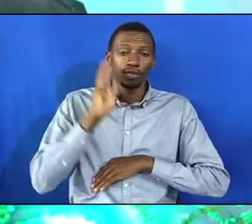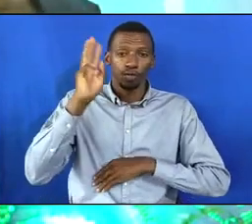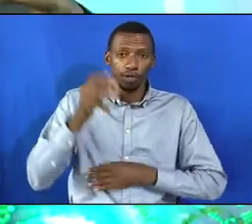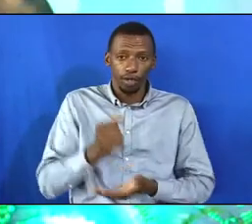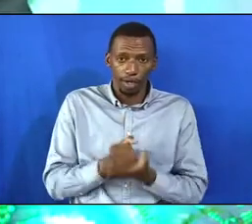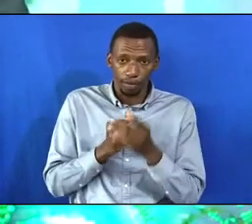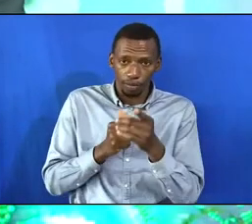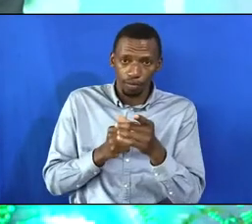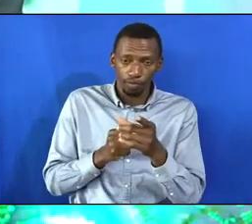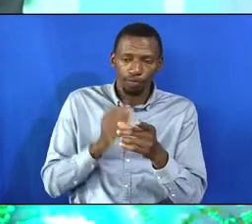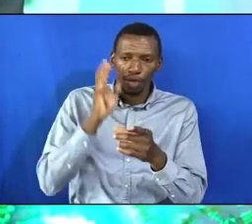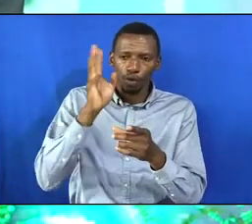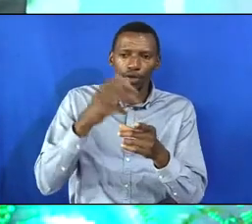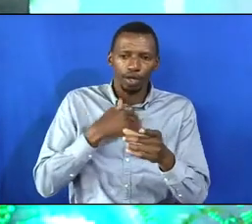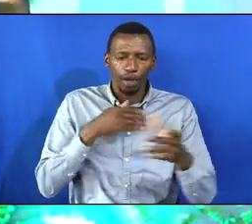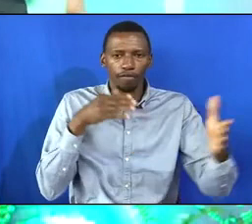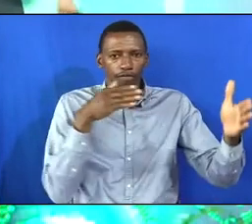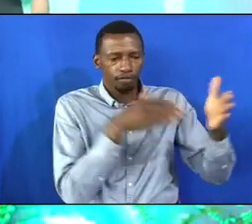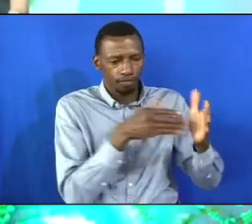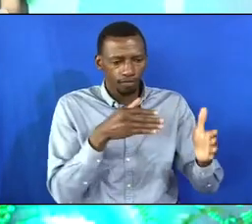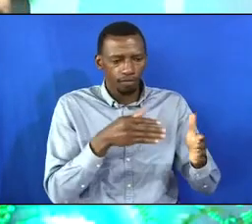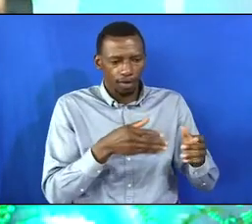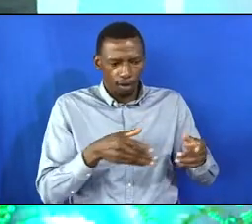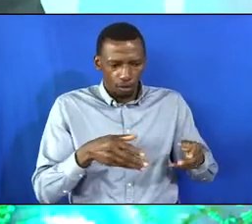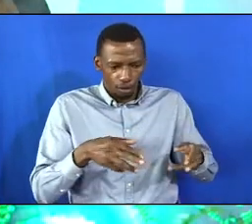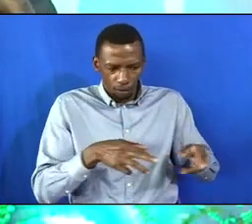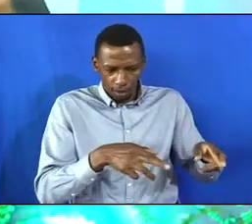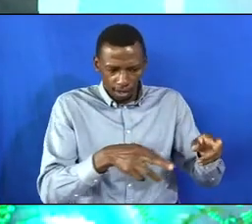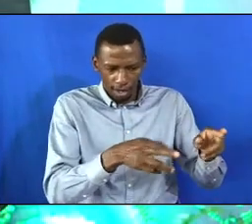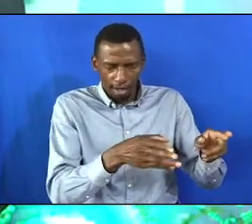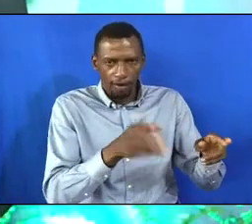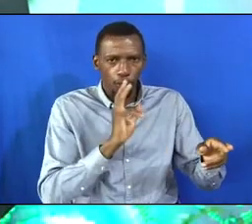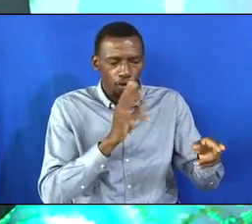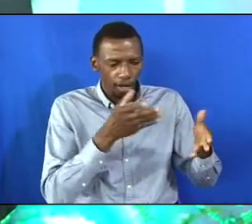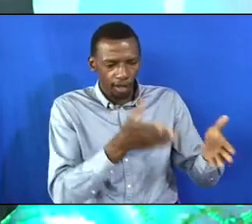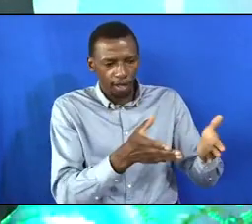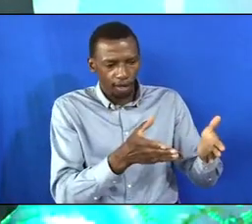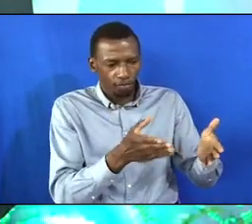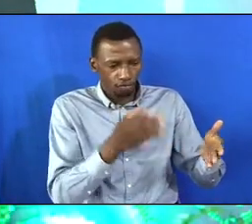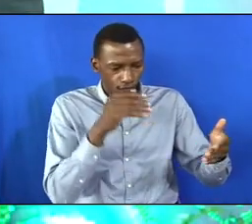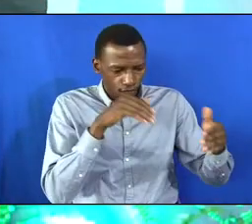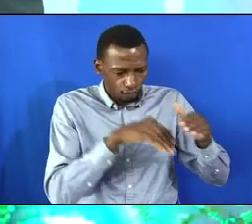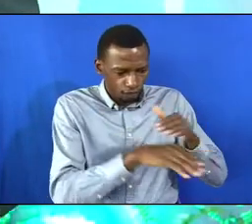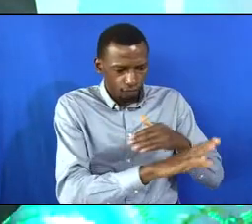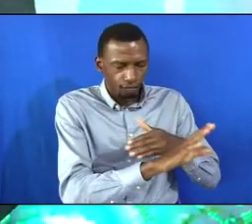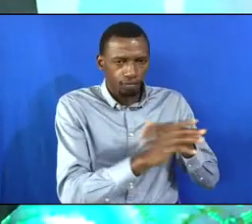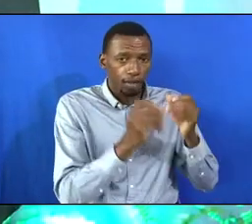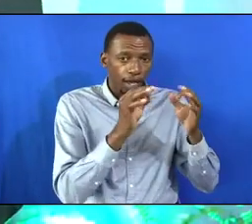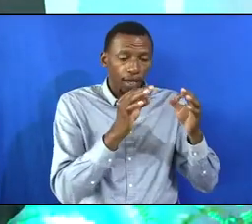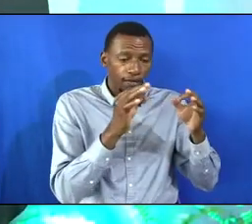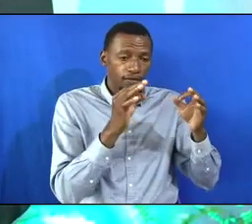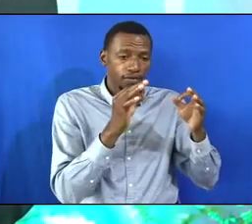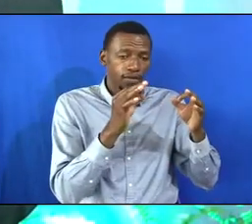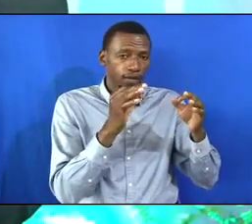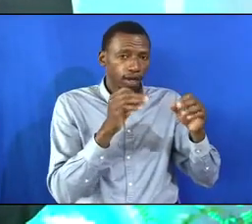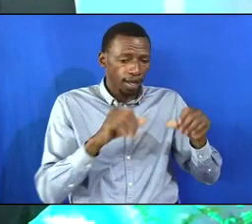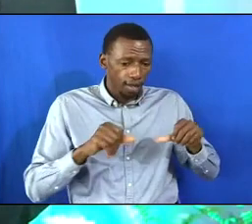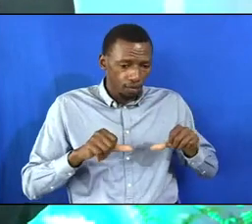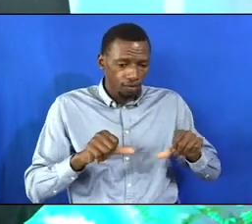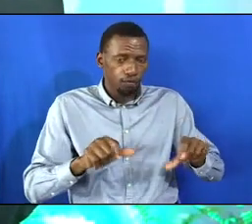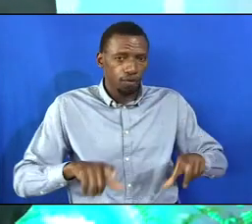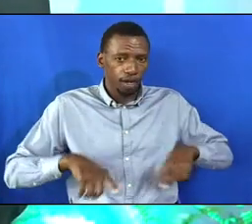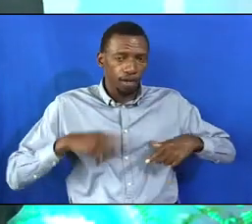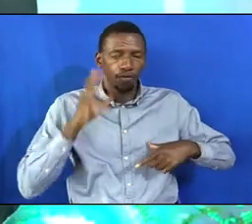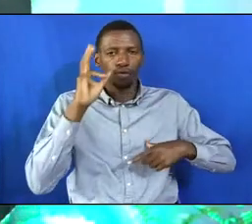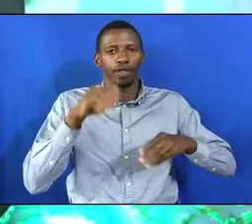There will be an obstacle. Let them go through a river, and those who survive, then I'll give you the victory.